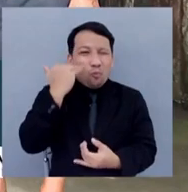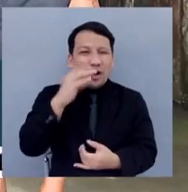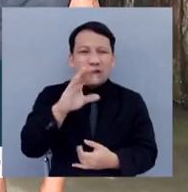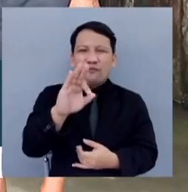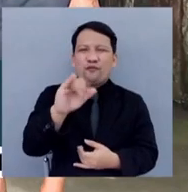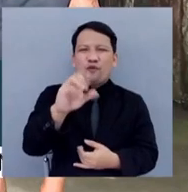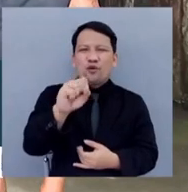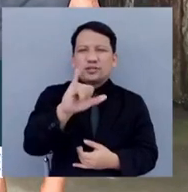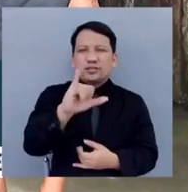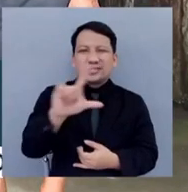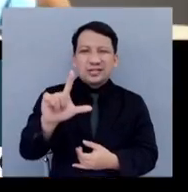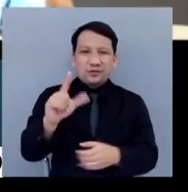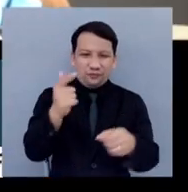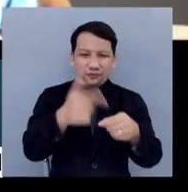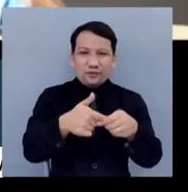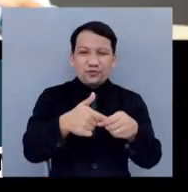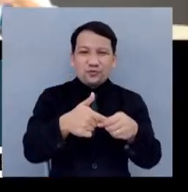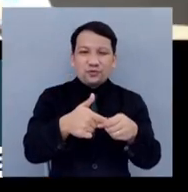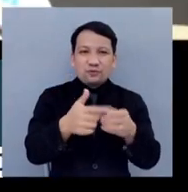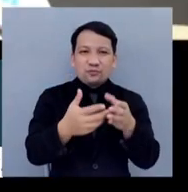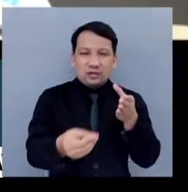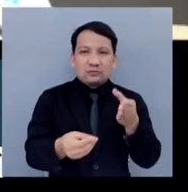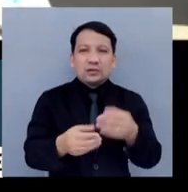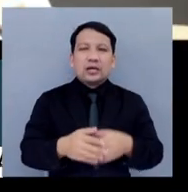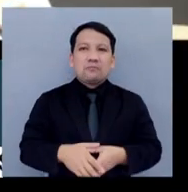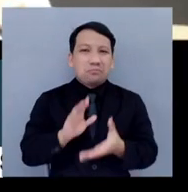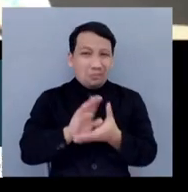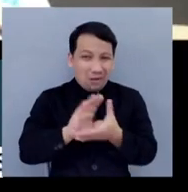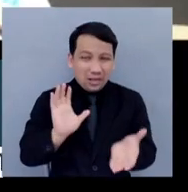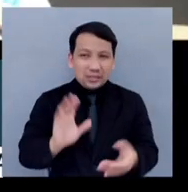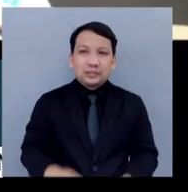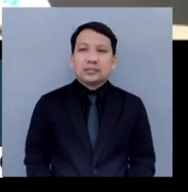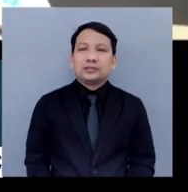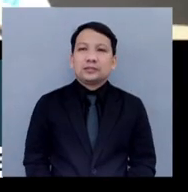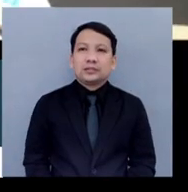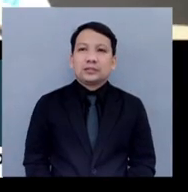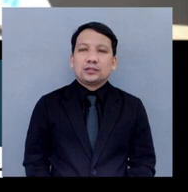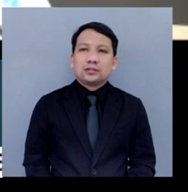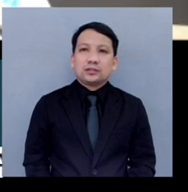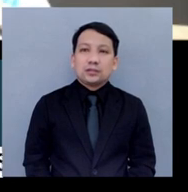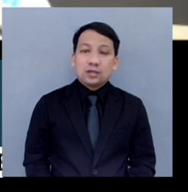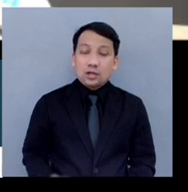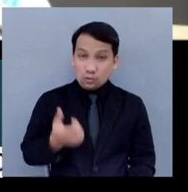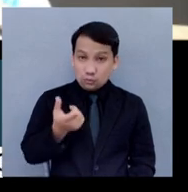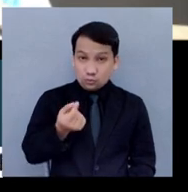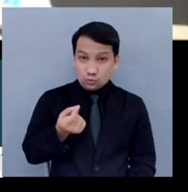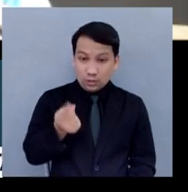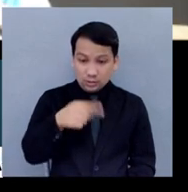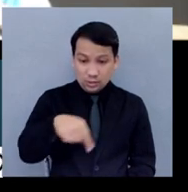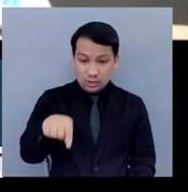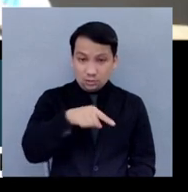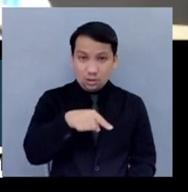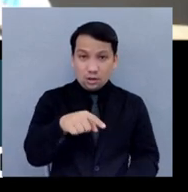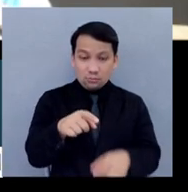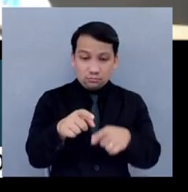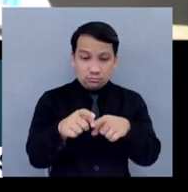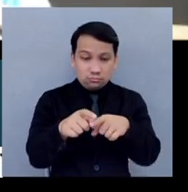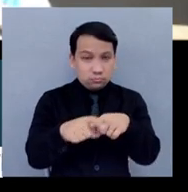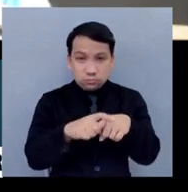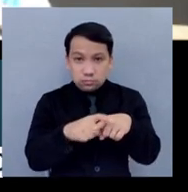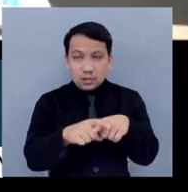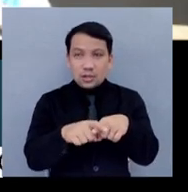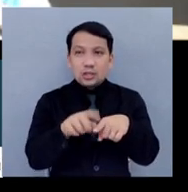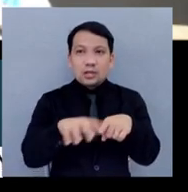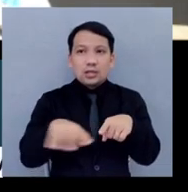off-grid areas. The total supply of energy that we are using is